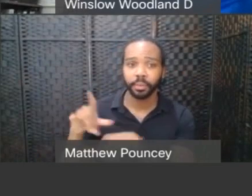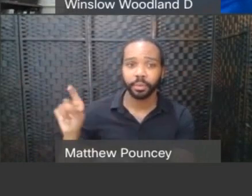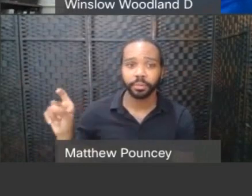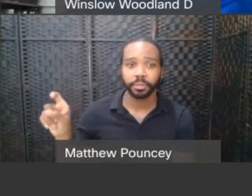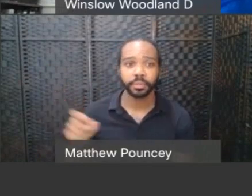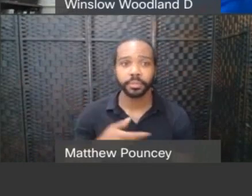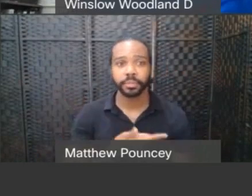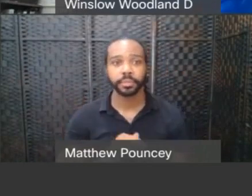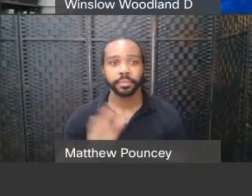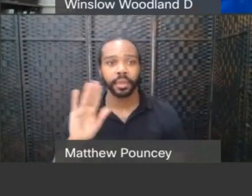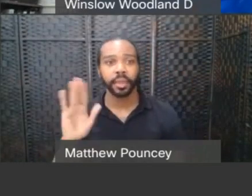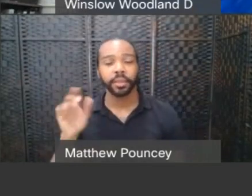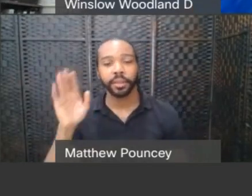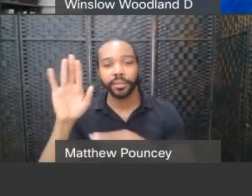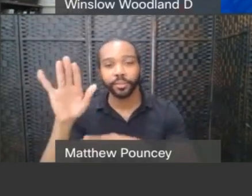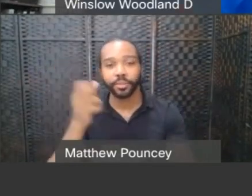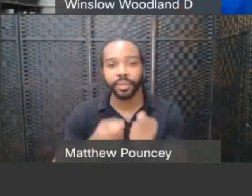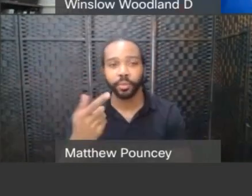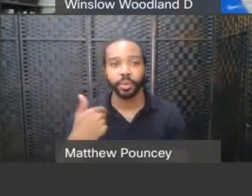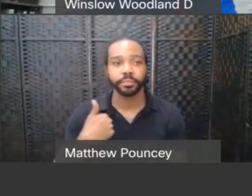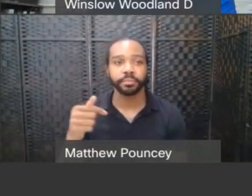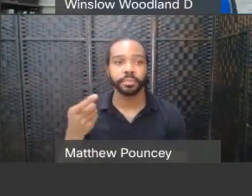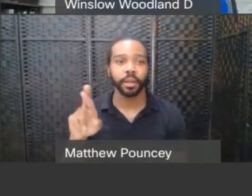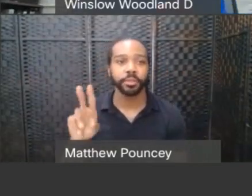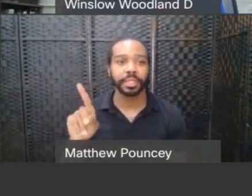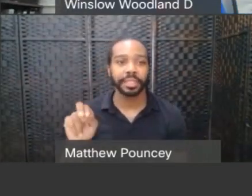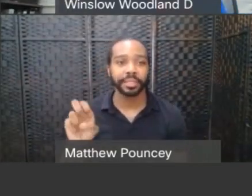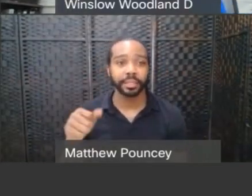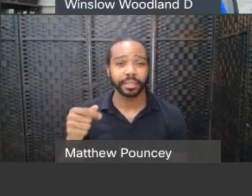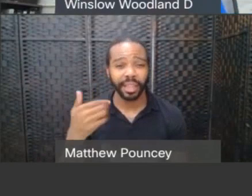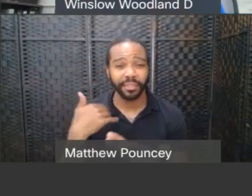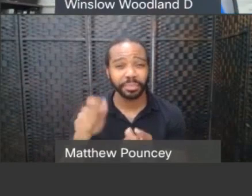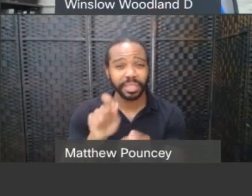Hi, good afternoon, everyone. I am here. Was there a specific question?